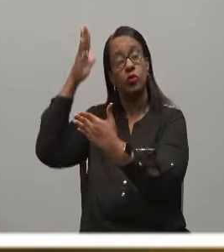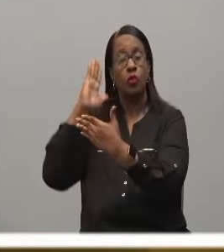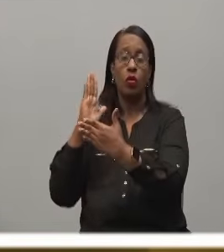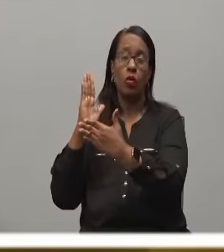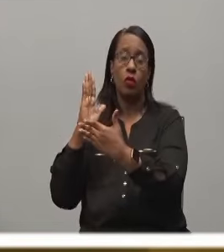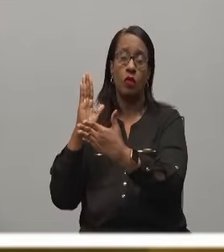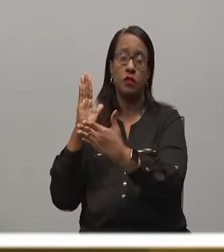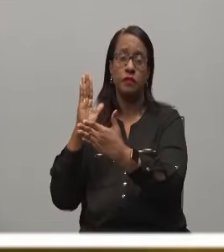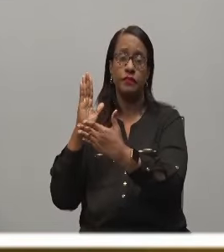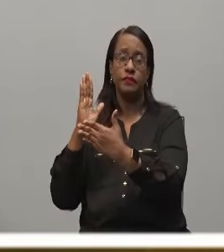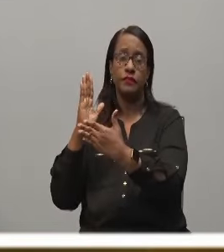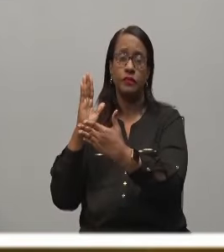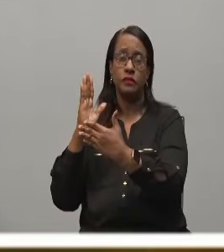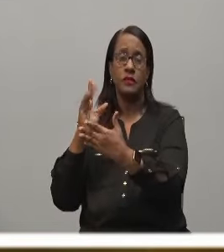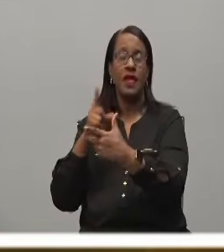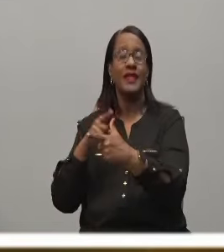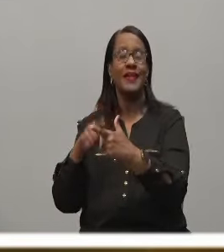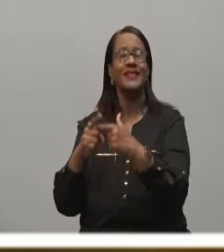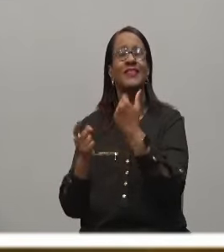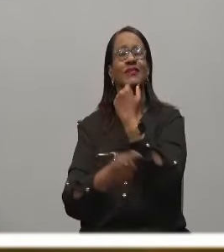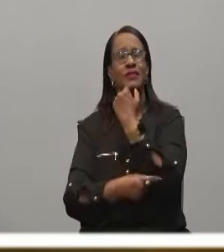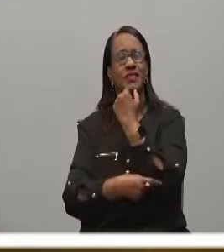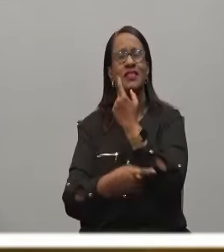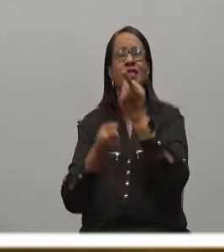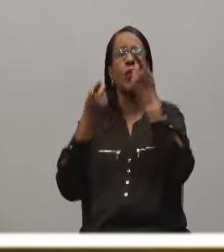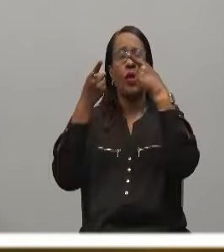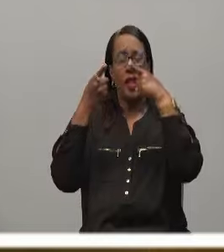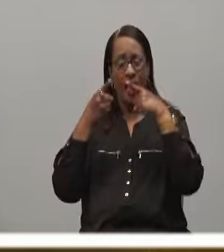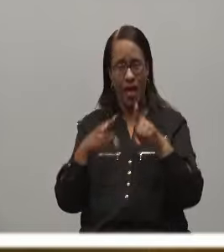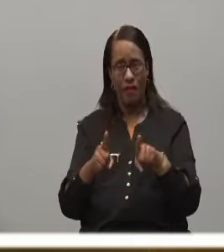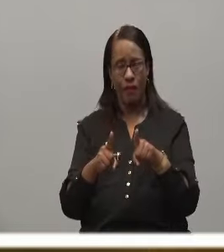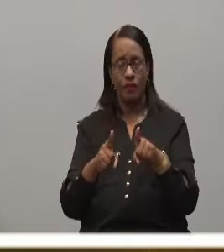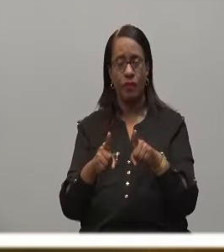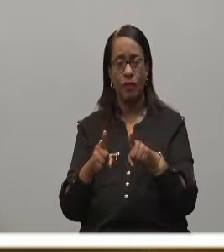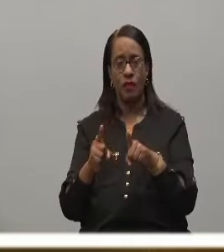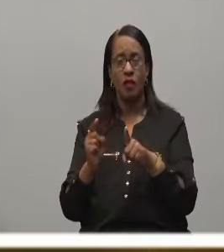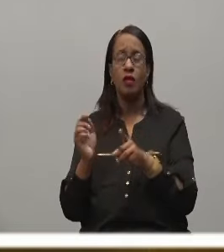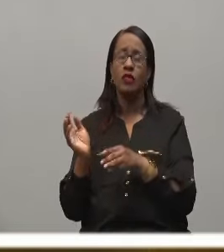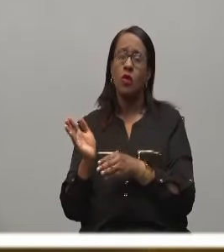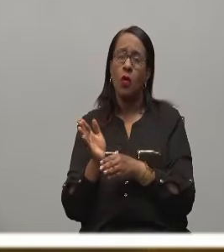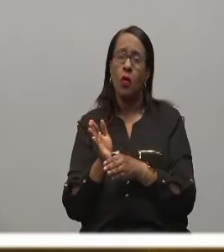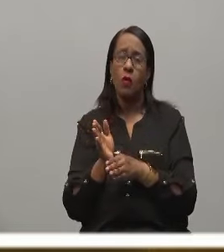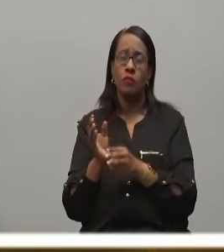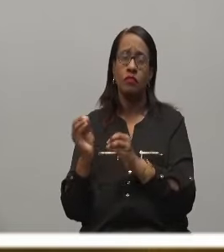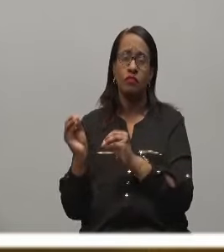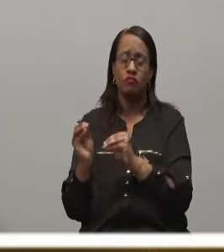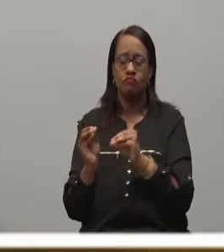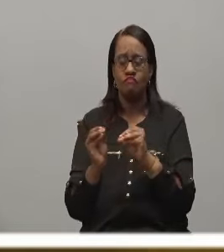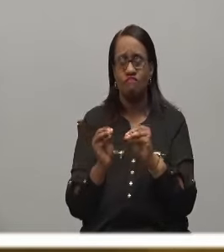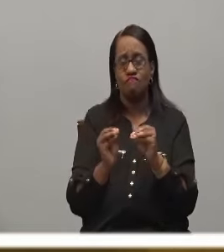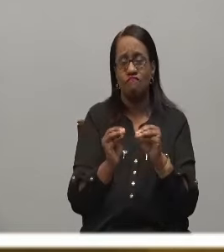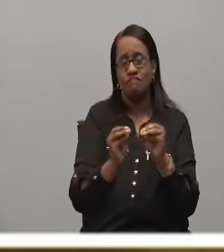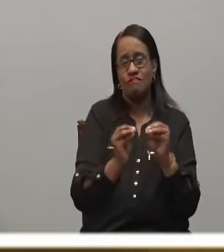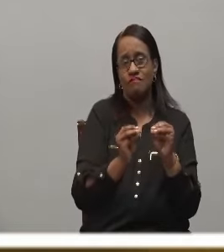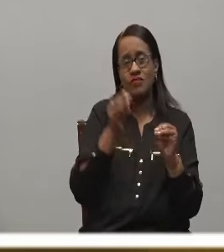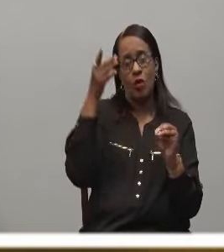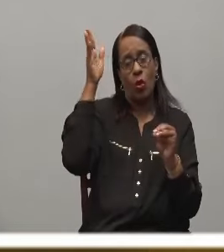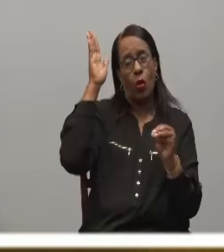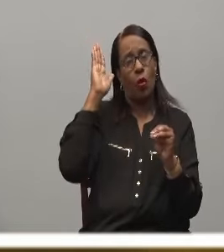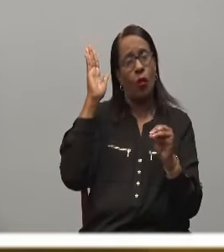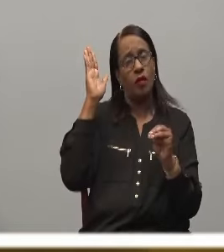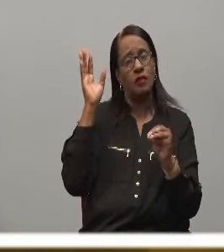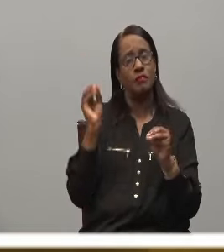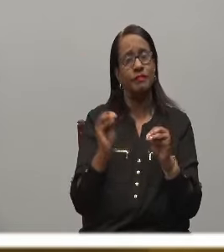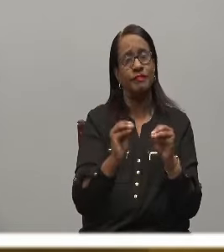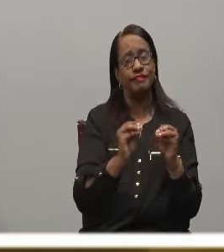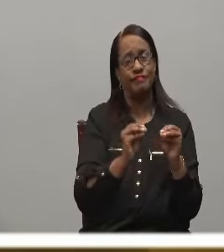before. Think about it. Think of a moment where you've had an encounter with God and everything seems so wonderful and wild and